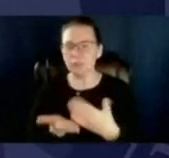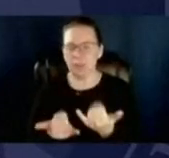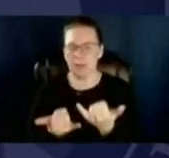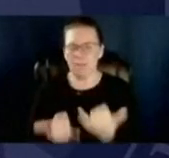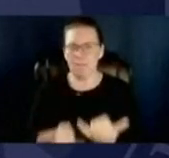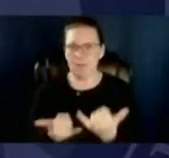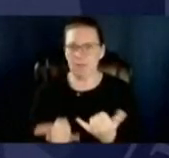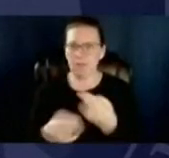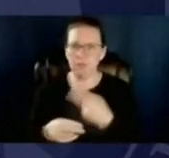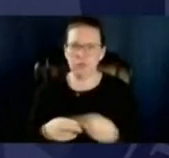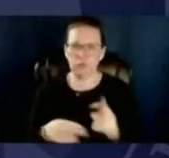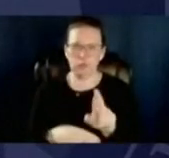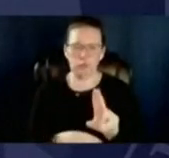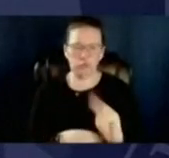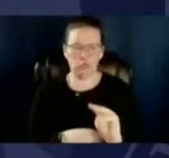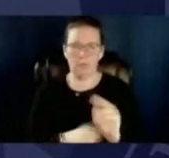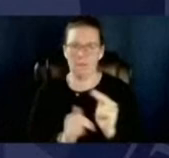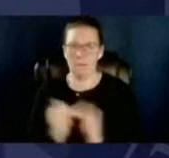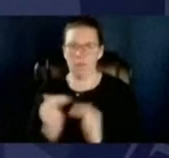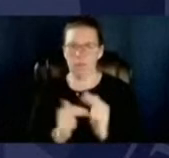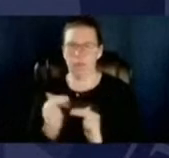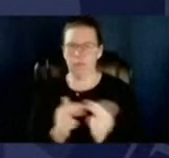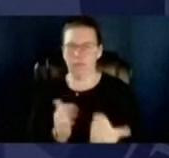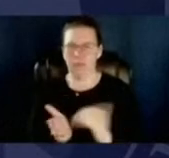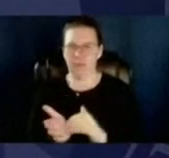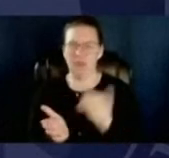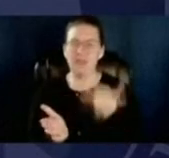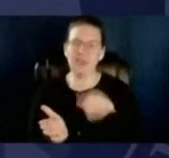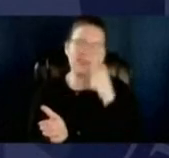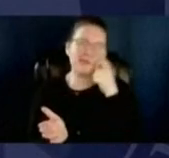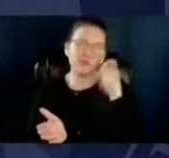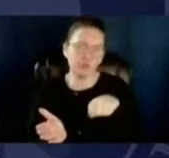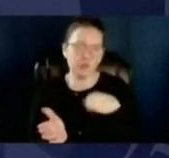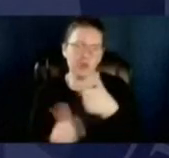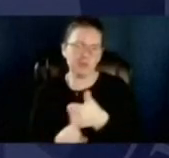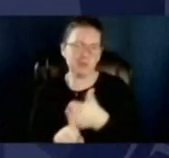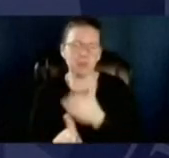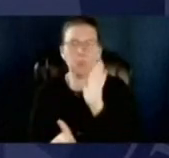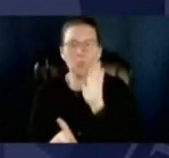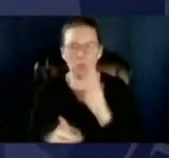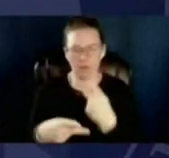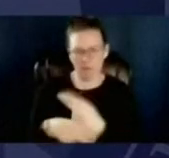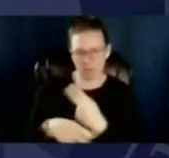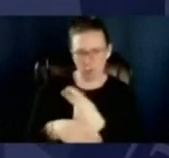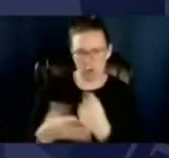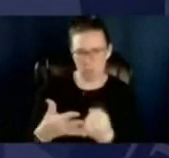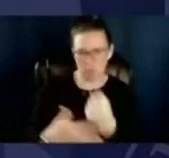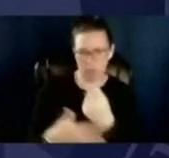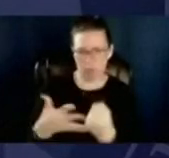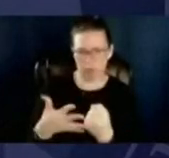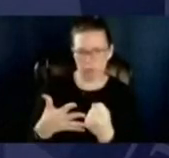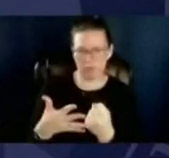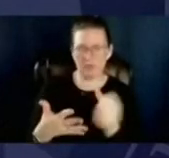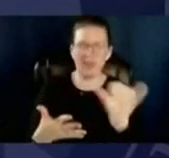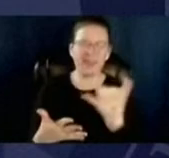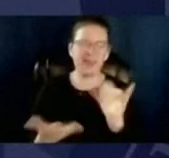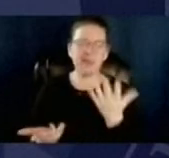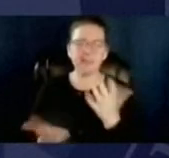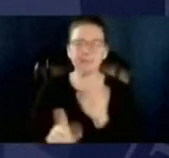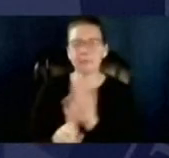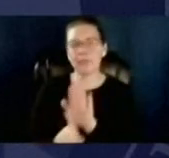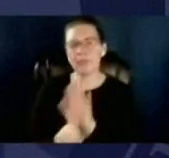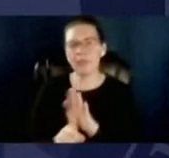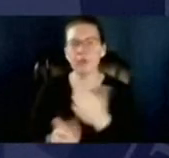reconstruction that Ukraine will prioritize, probably, for example, to its electric grid, that